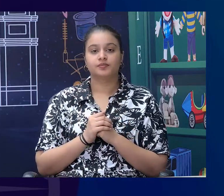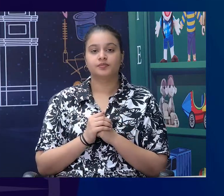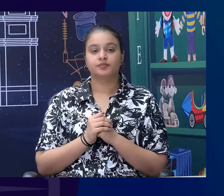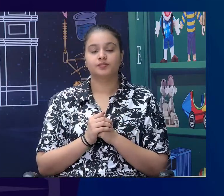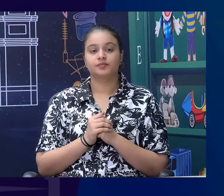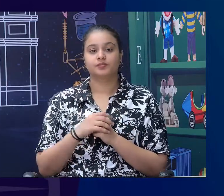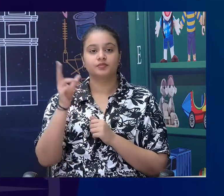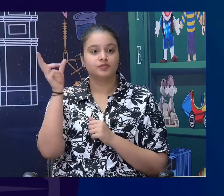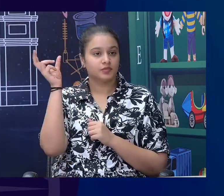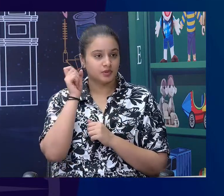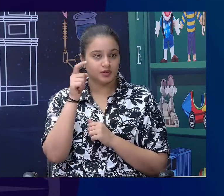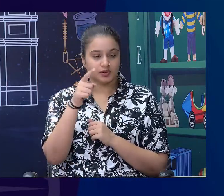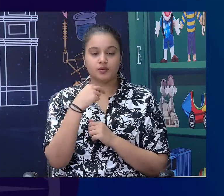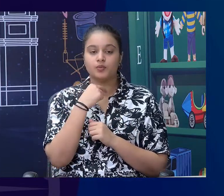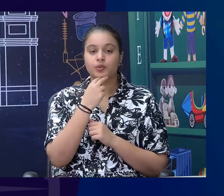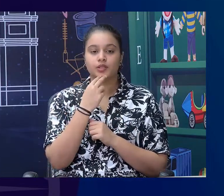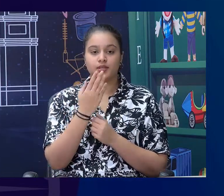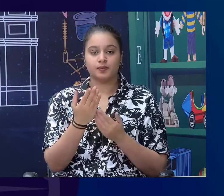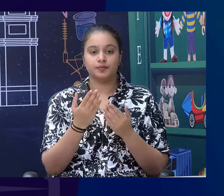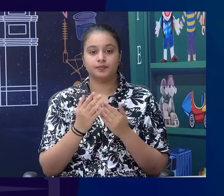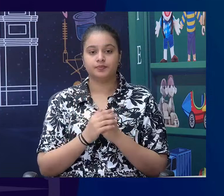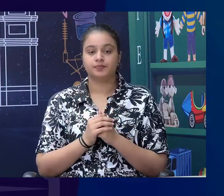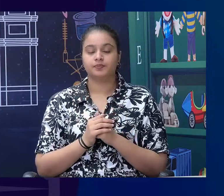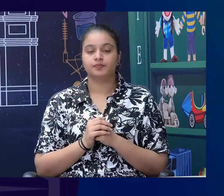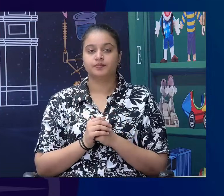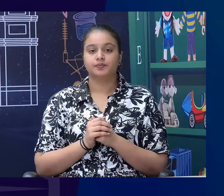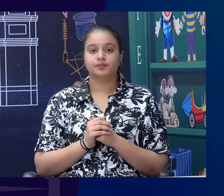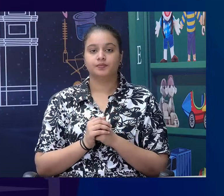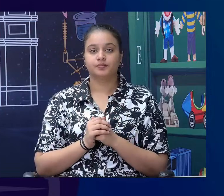Okay, let's listen to how he says hump.